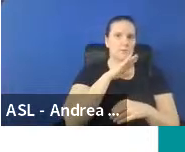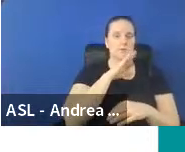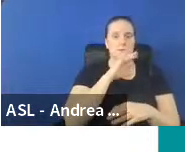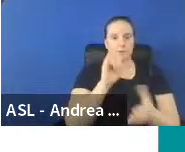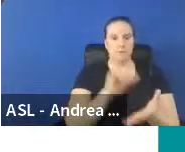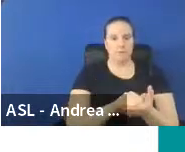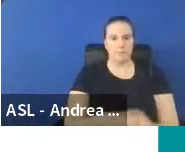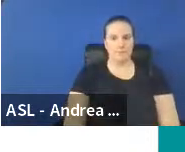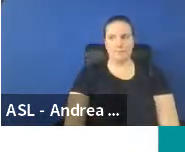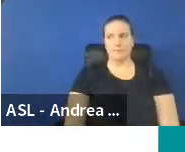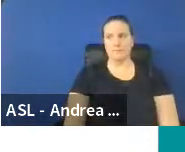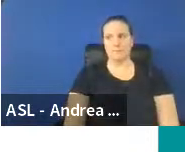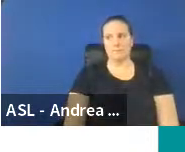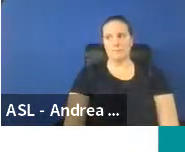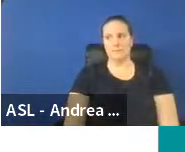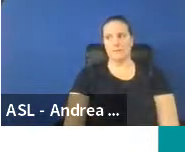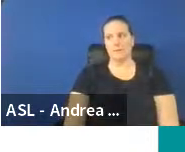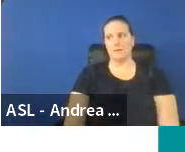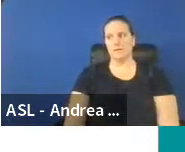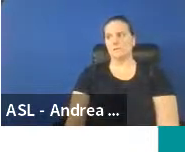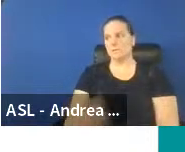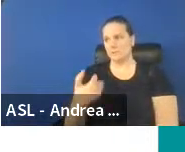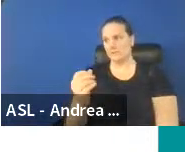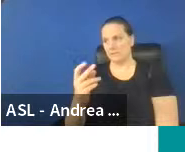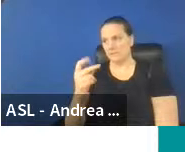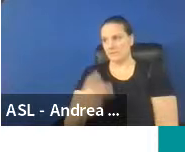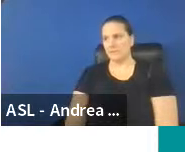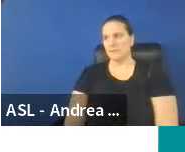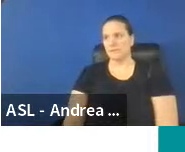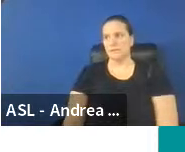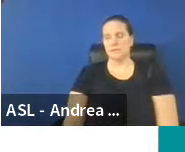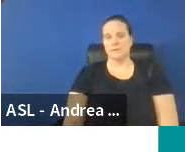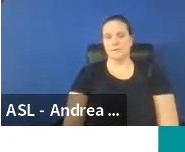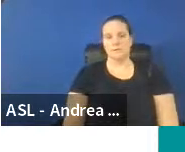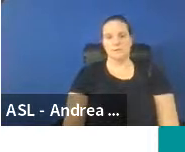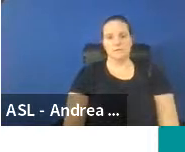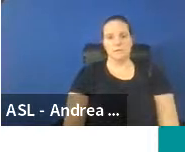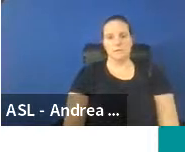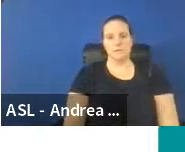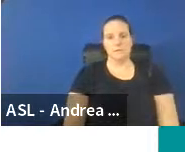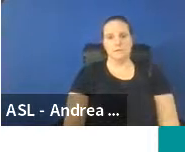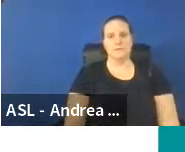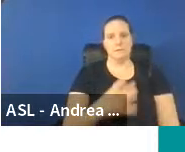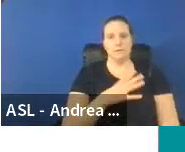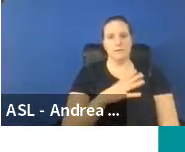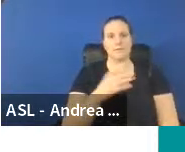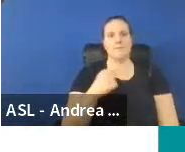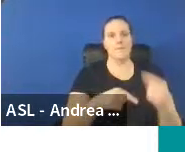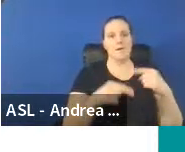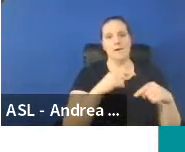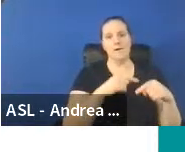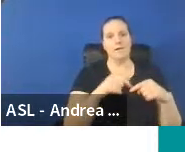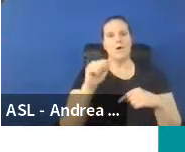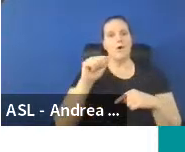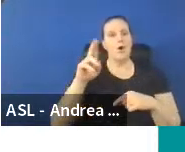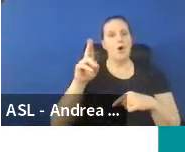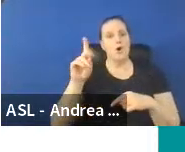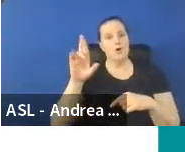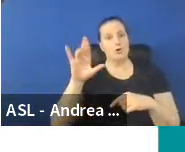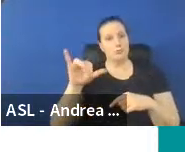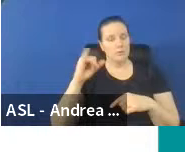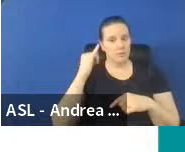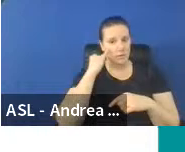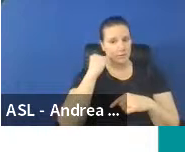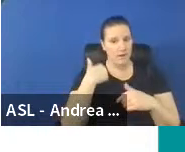that. All right, so I'm going to go back to Audrey if